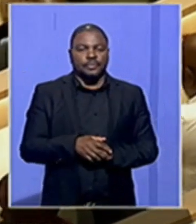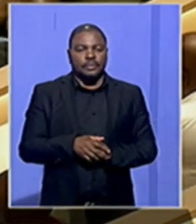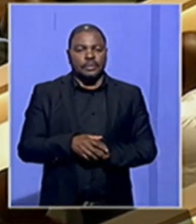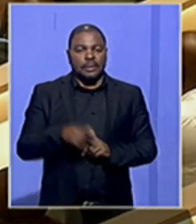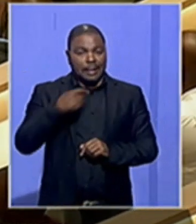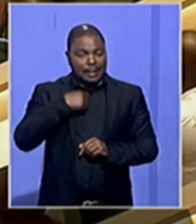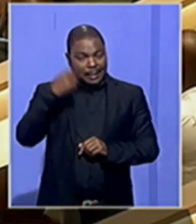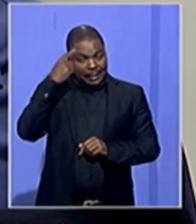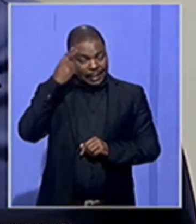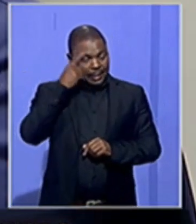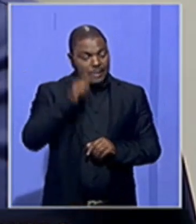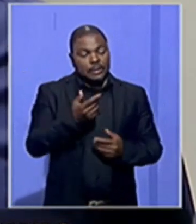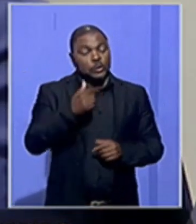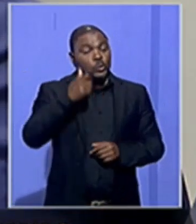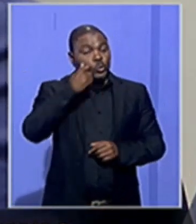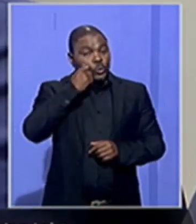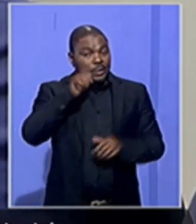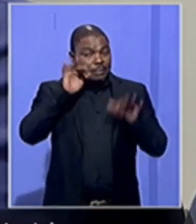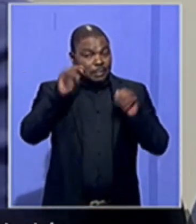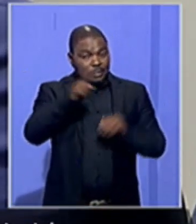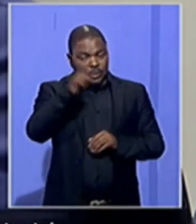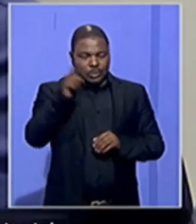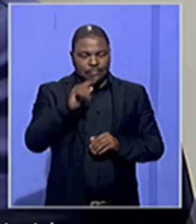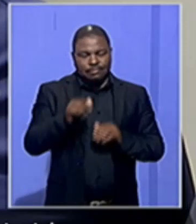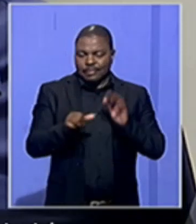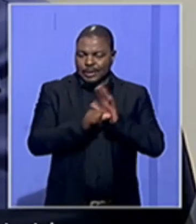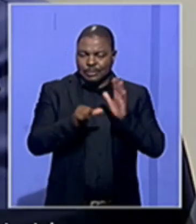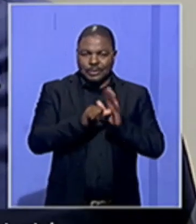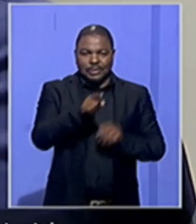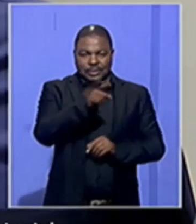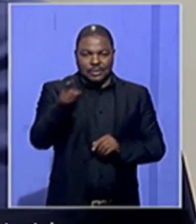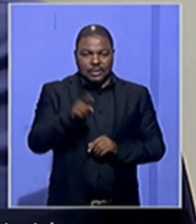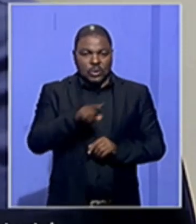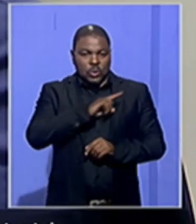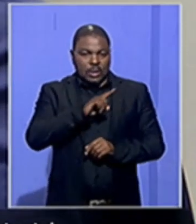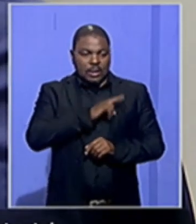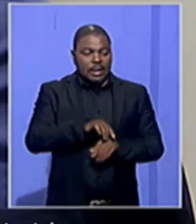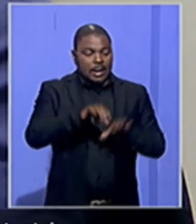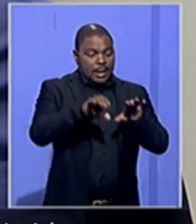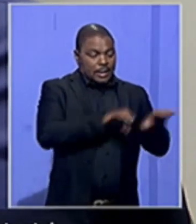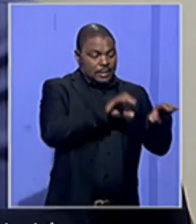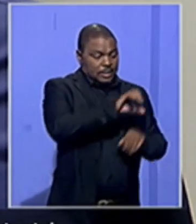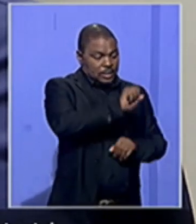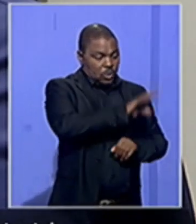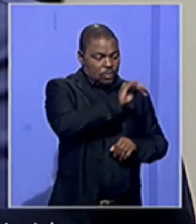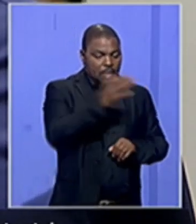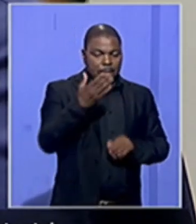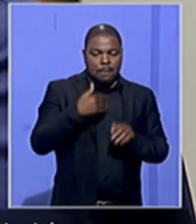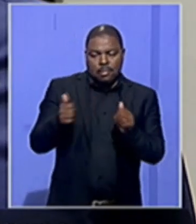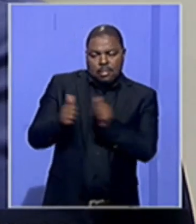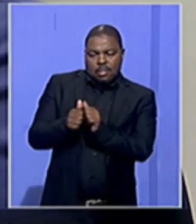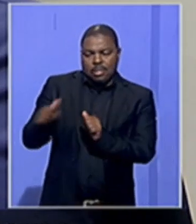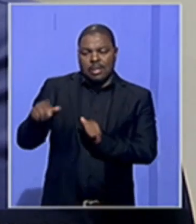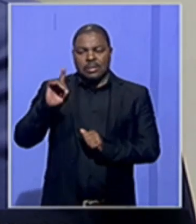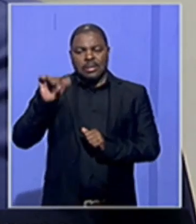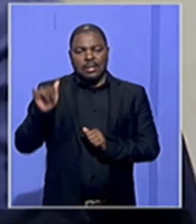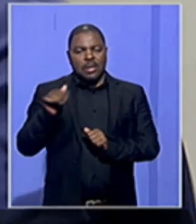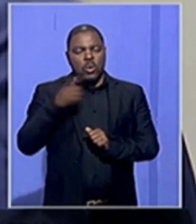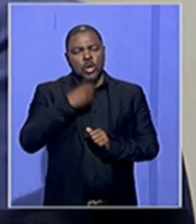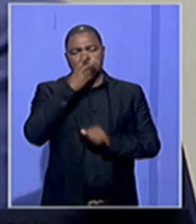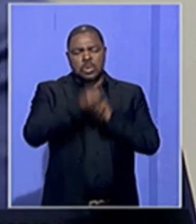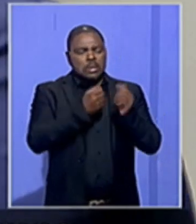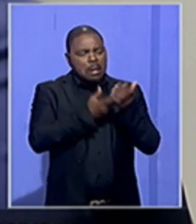of Tshwane. Look, Action SA was in the coalition with DA. We had to persuade them for 2 years to